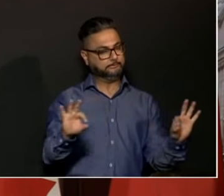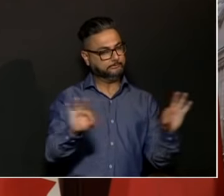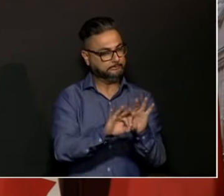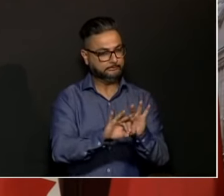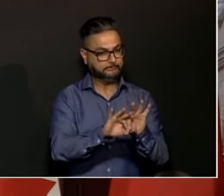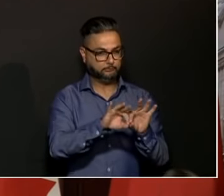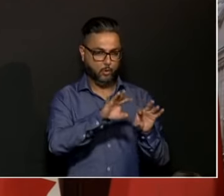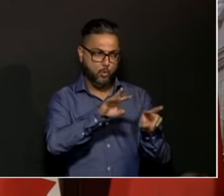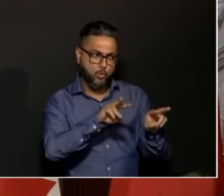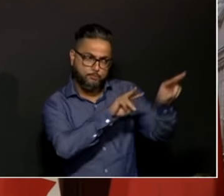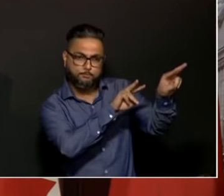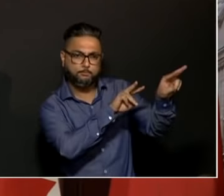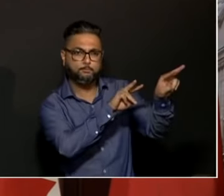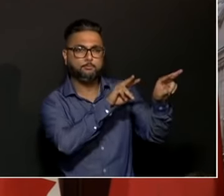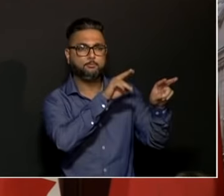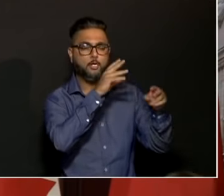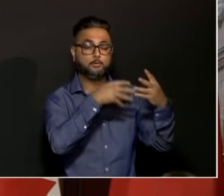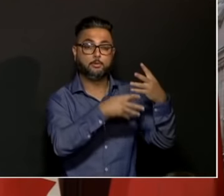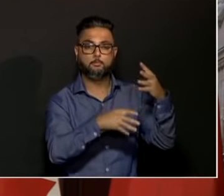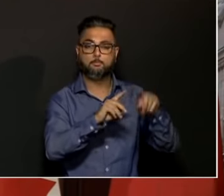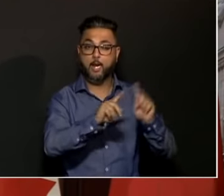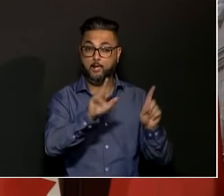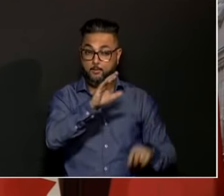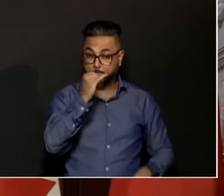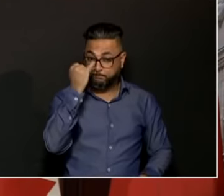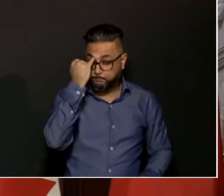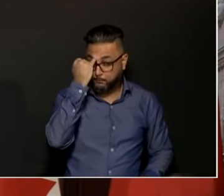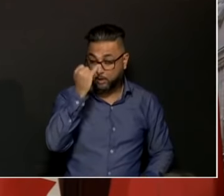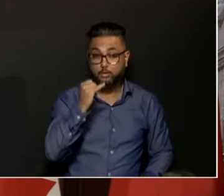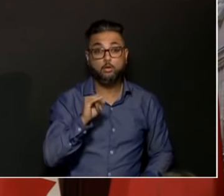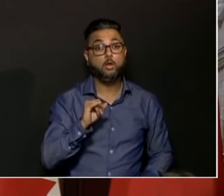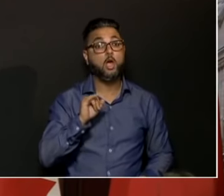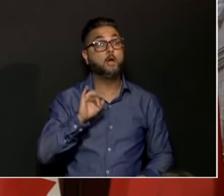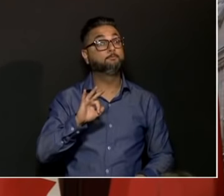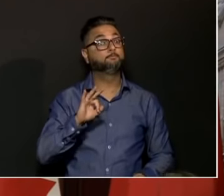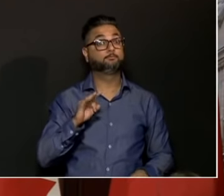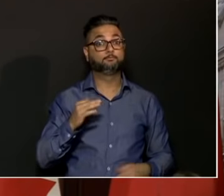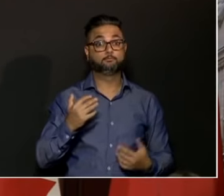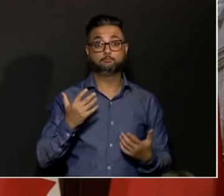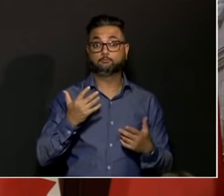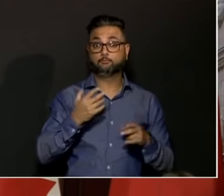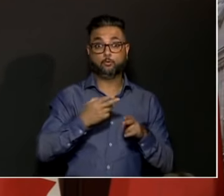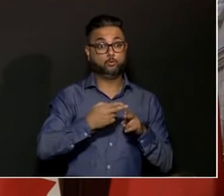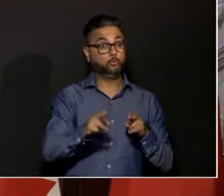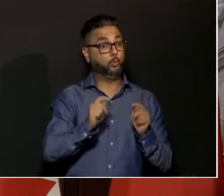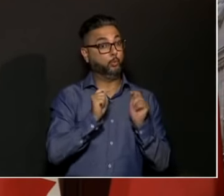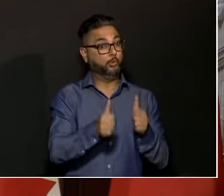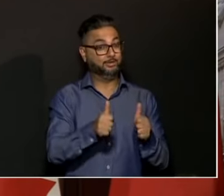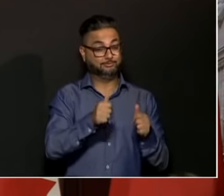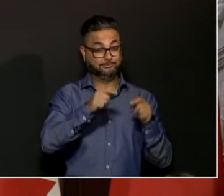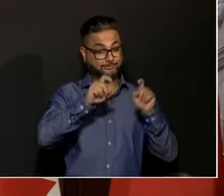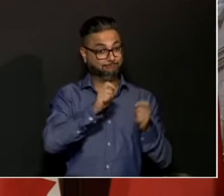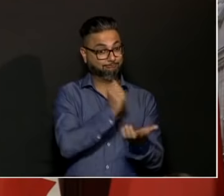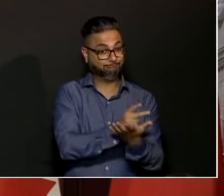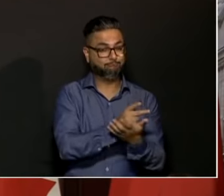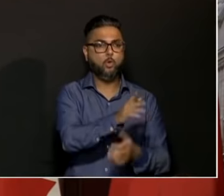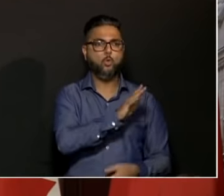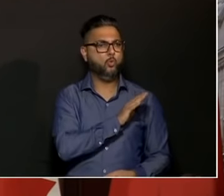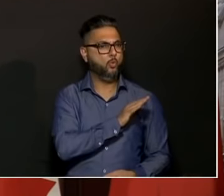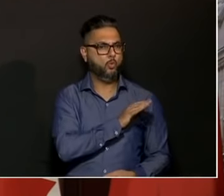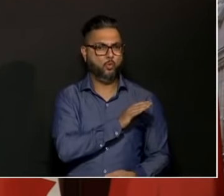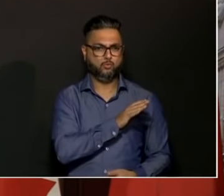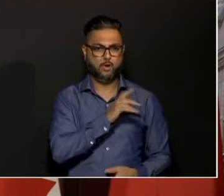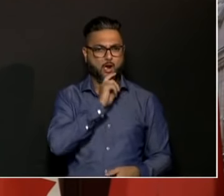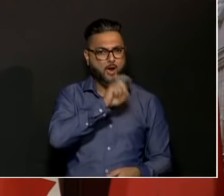too, but a massive role. Just imagine if we had the rapid test approved, that we don't have to go into the labs, and